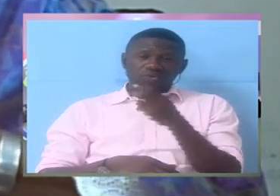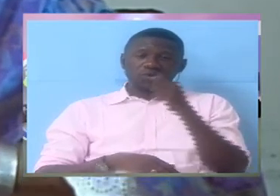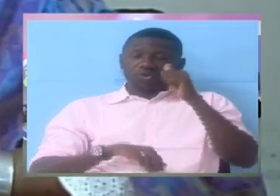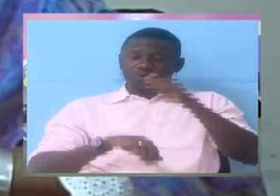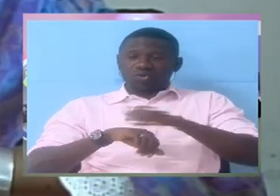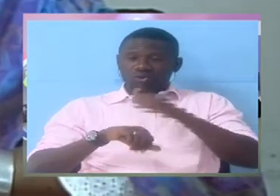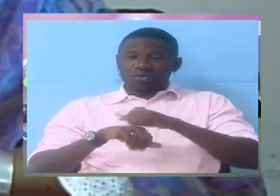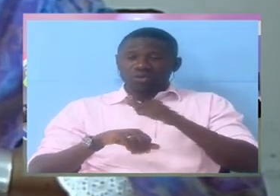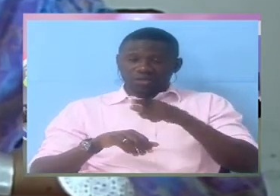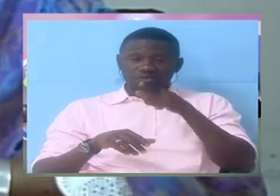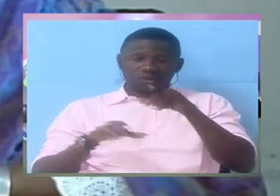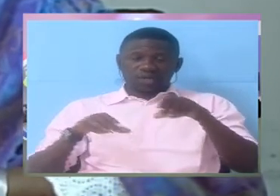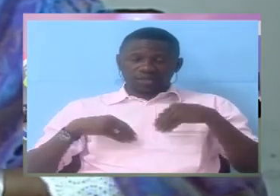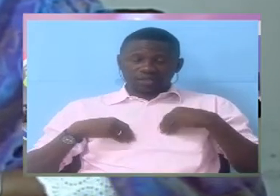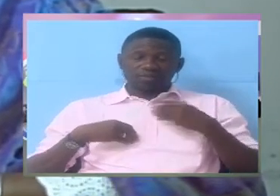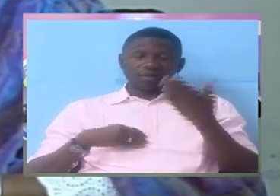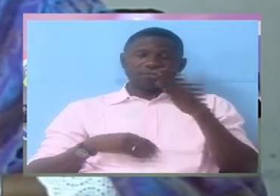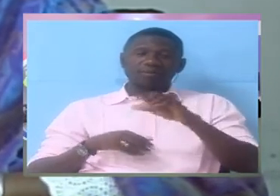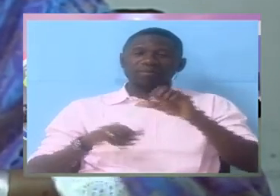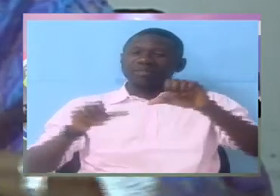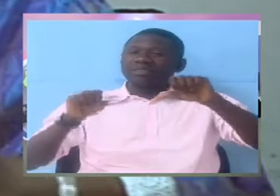tortures that you accepted from the beginning,